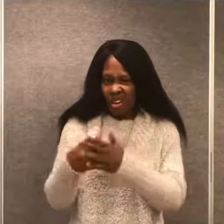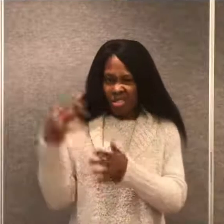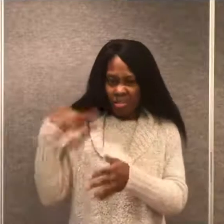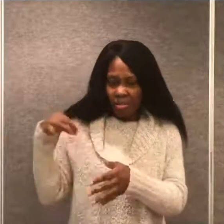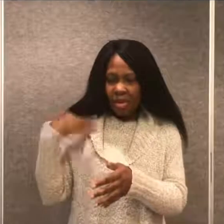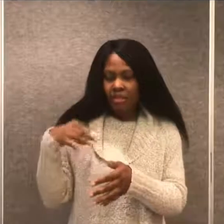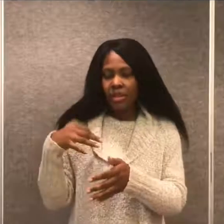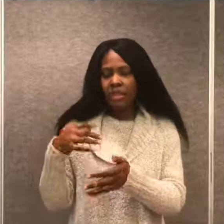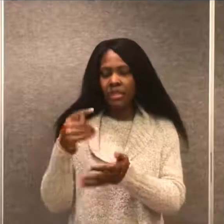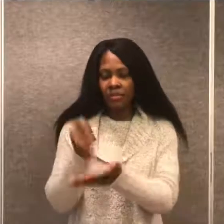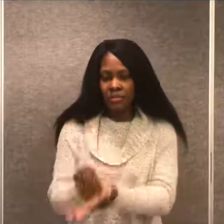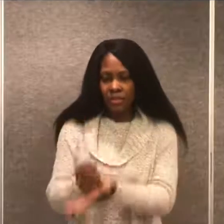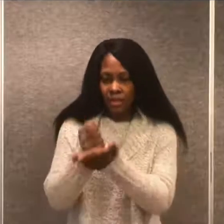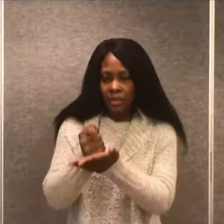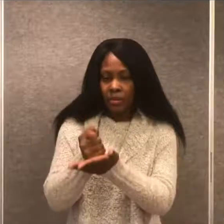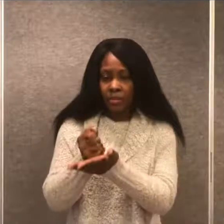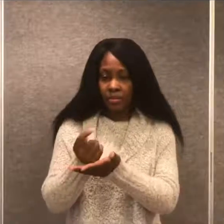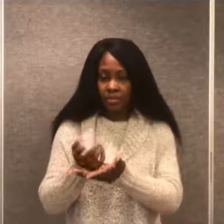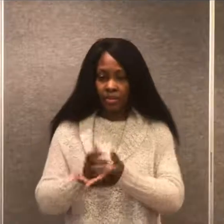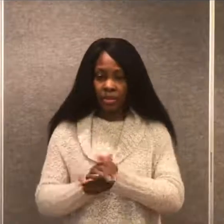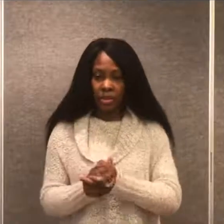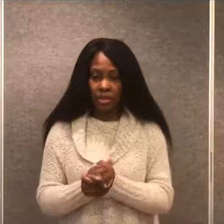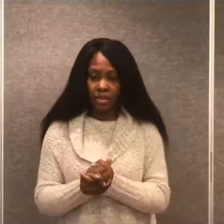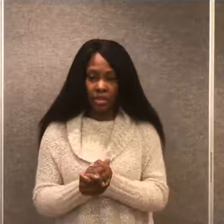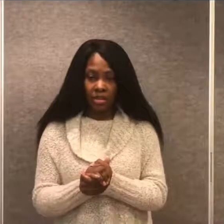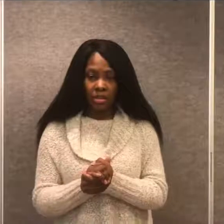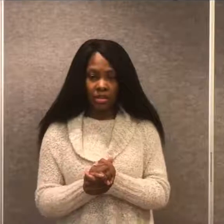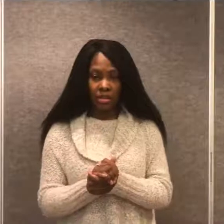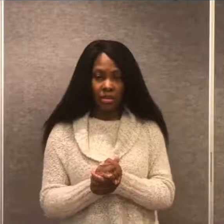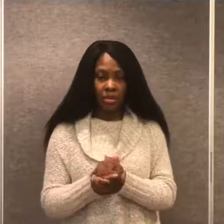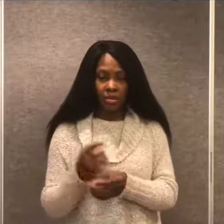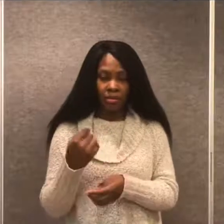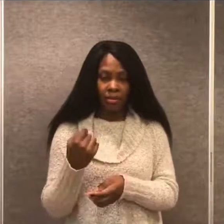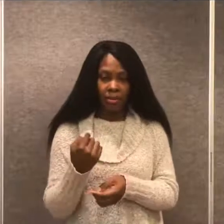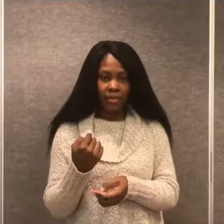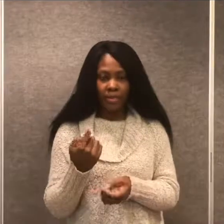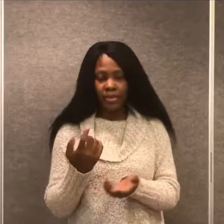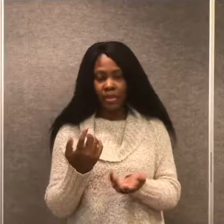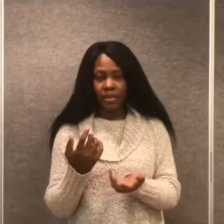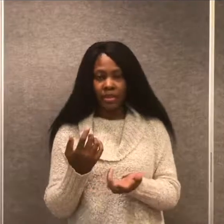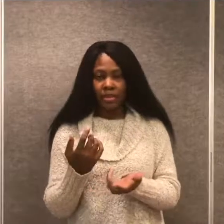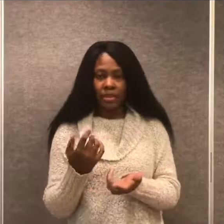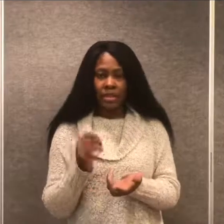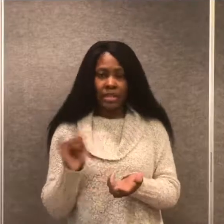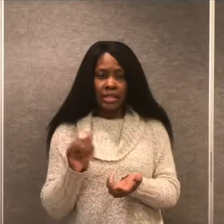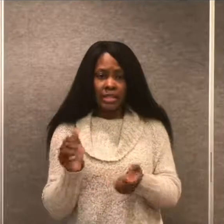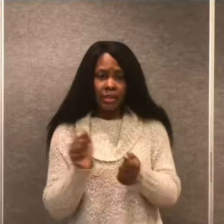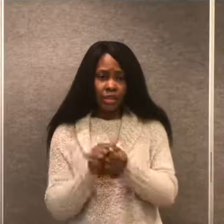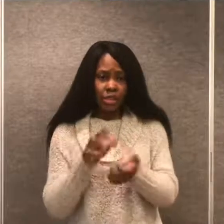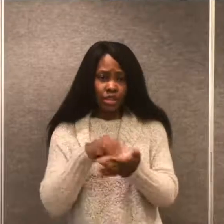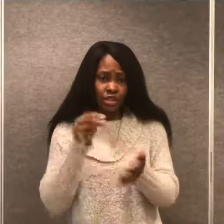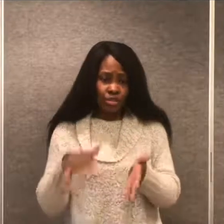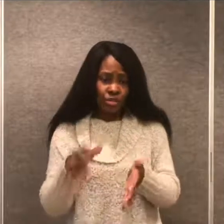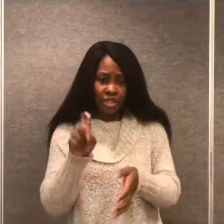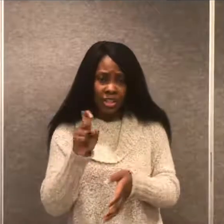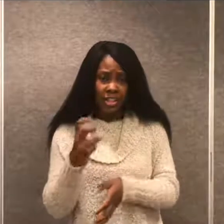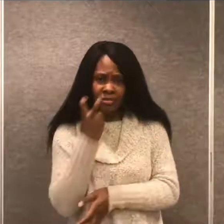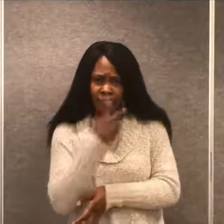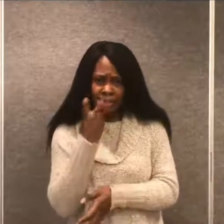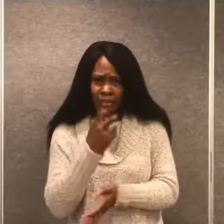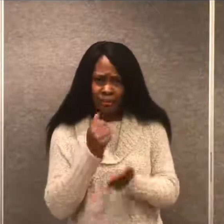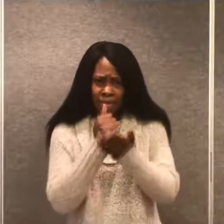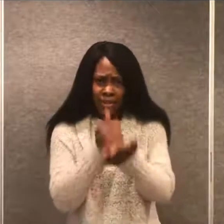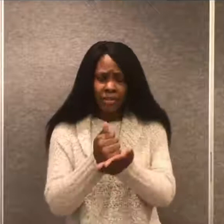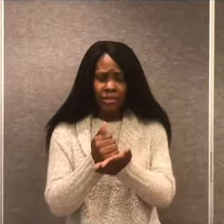speech. It's much different if I'm a speech pathologist and I'm talking to you and I'm showing you how to make the sounds and you're right across from